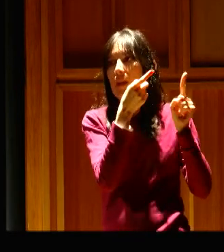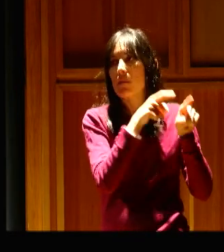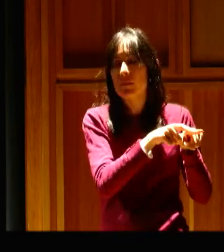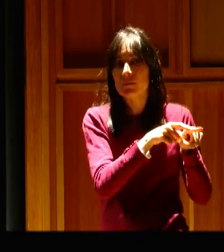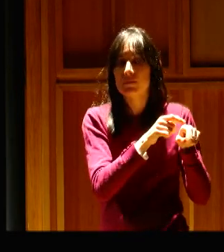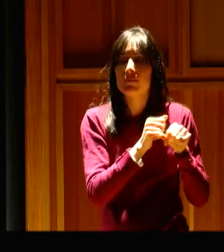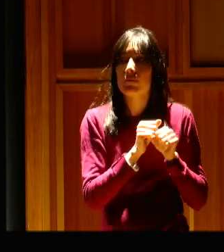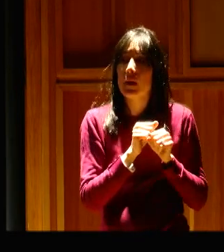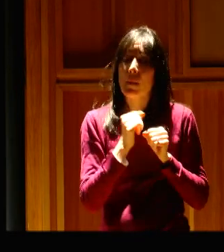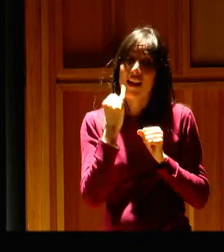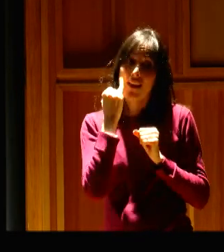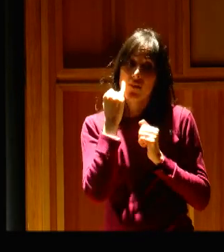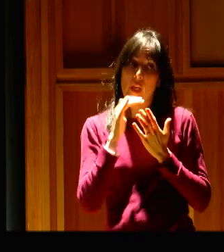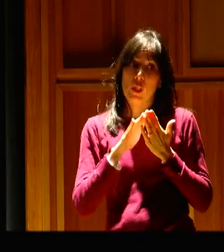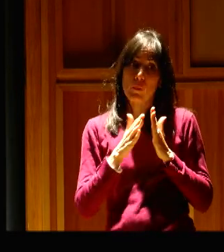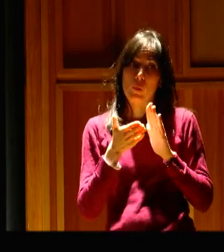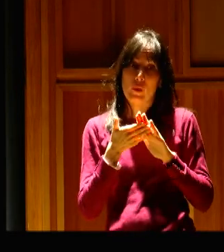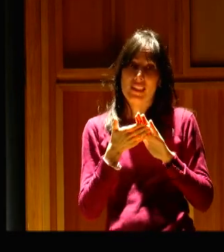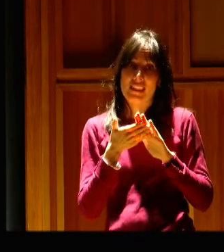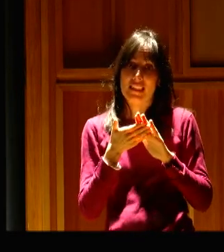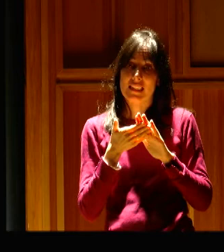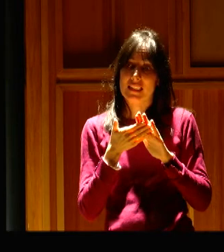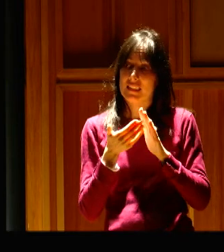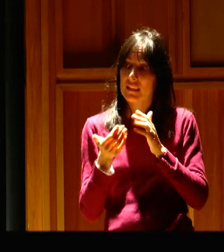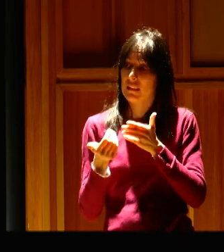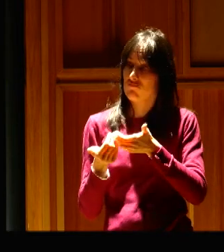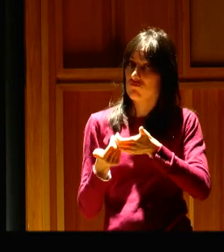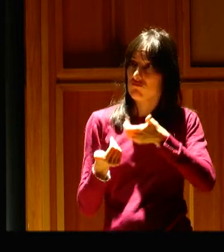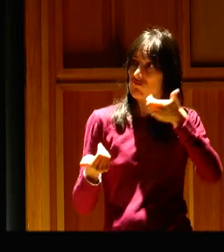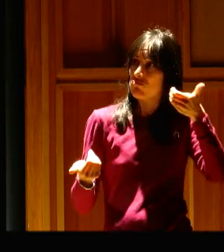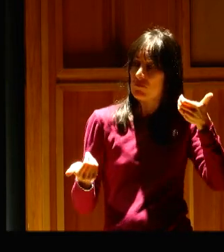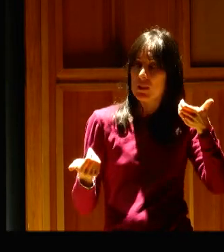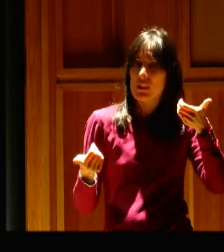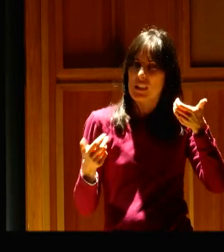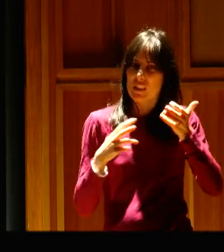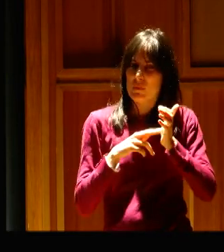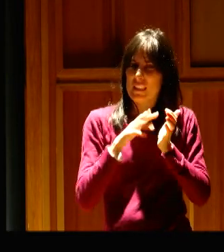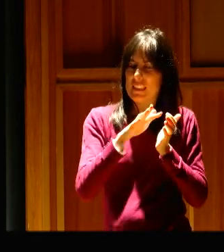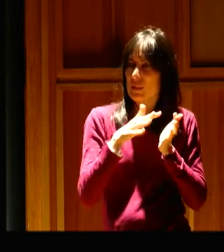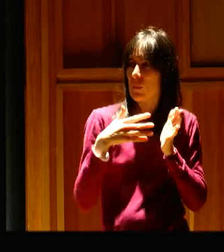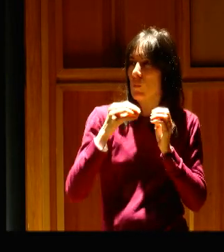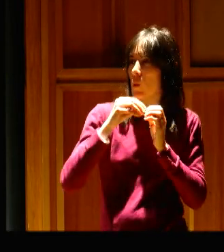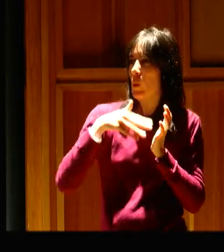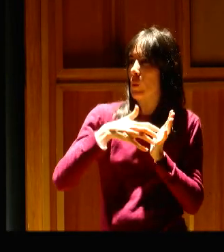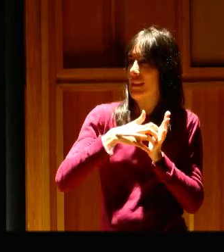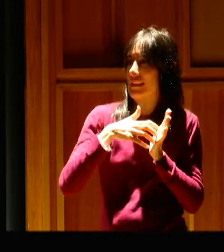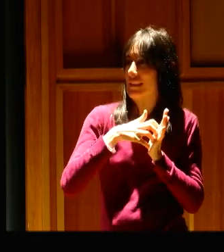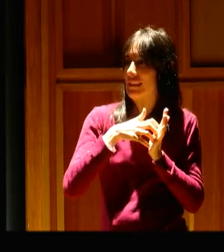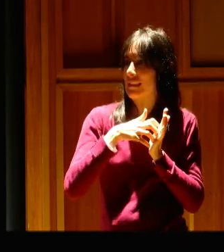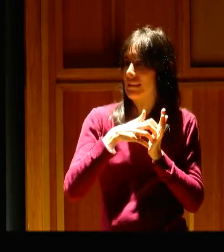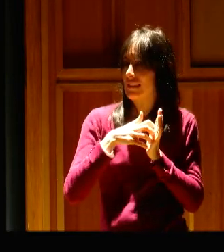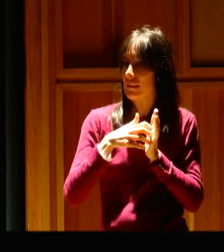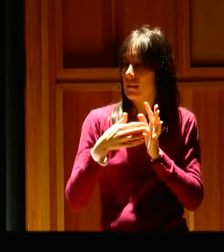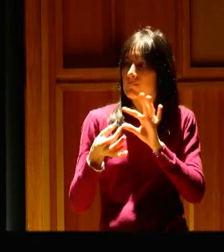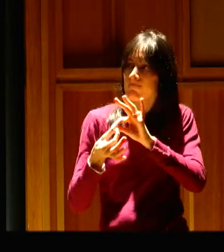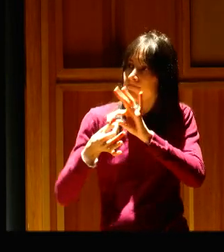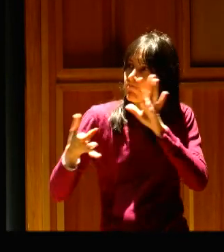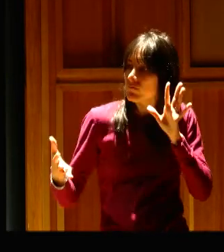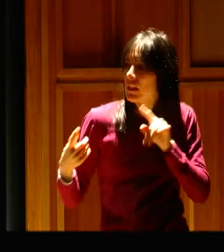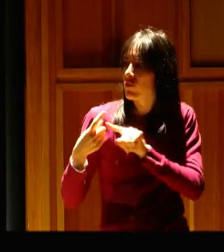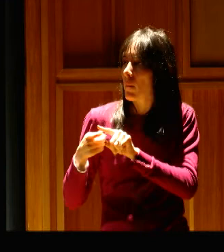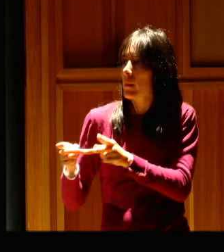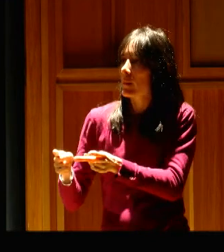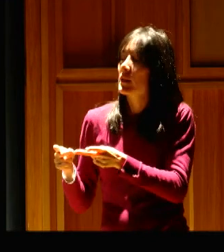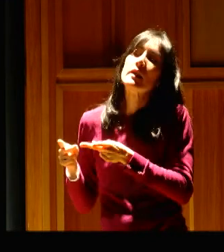Dislocating a community to their place-based identity means that you are weakening those cultural practices like food, faith,